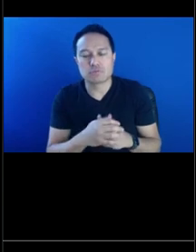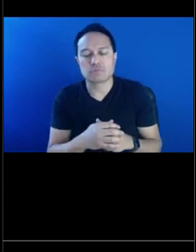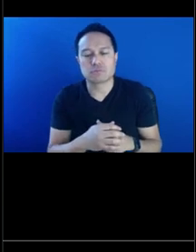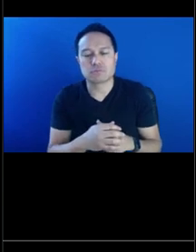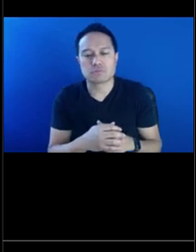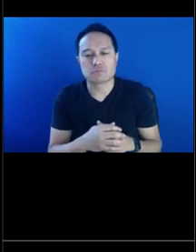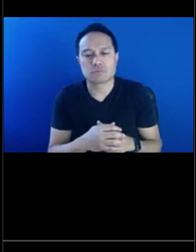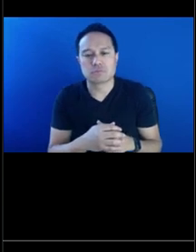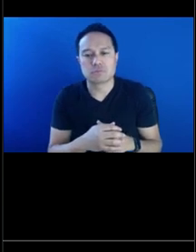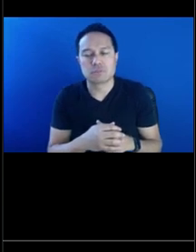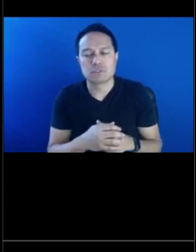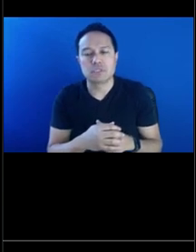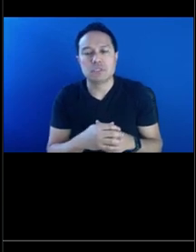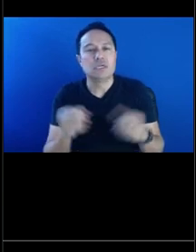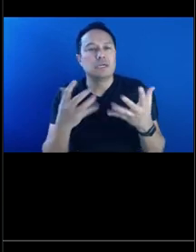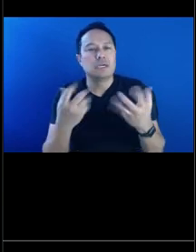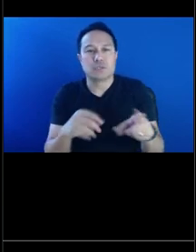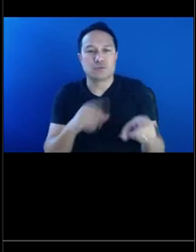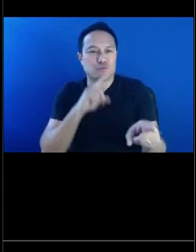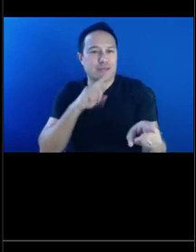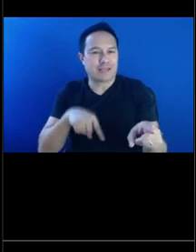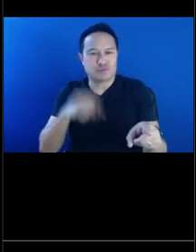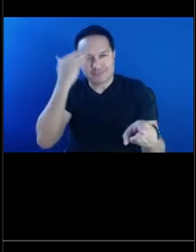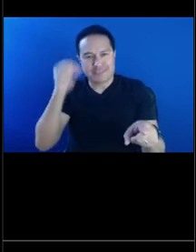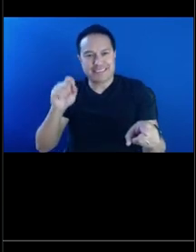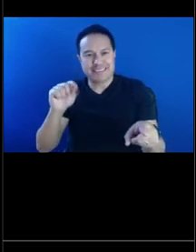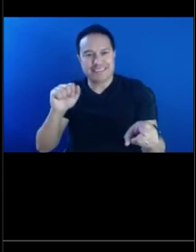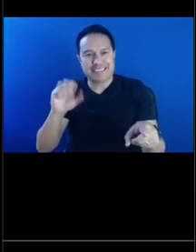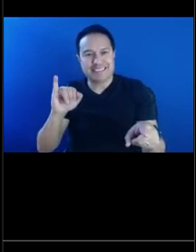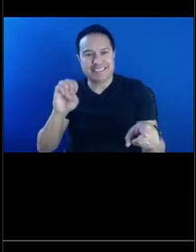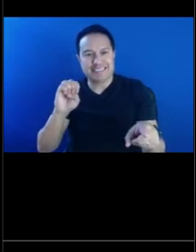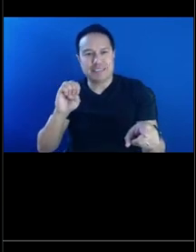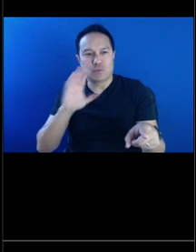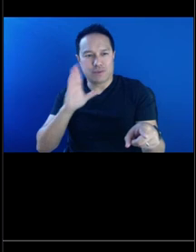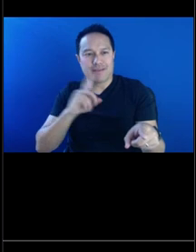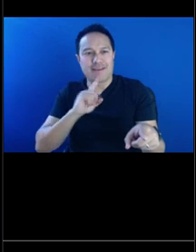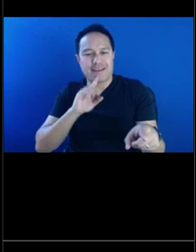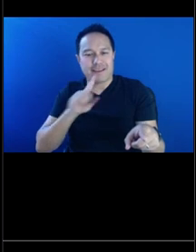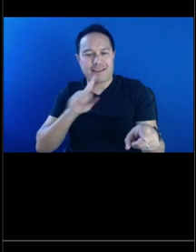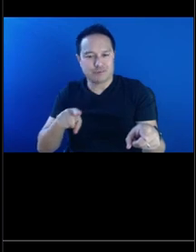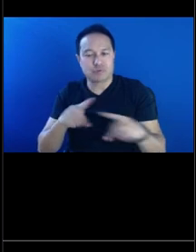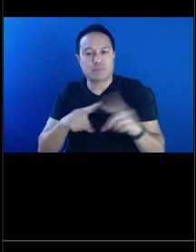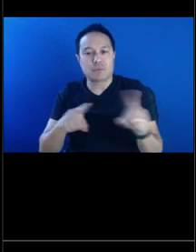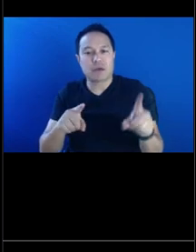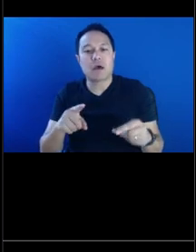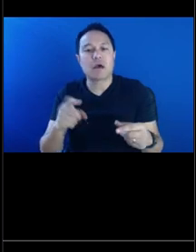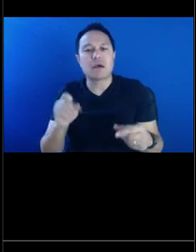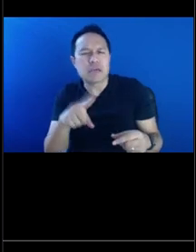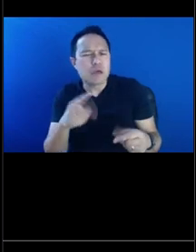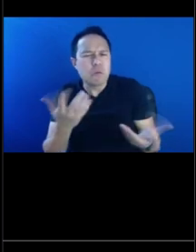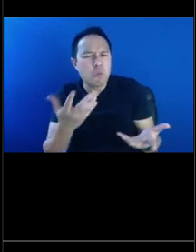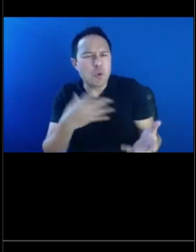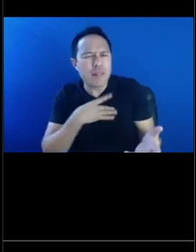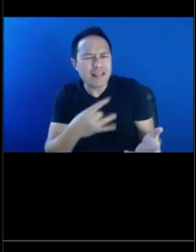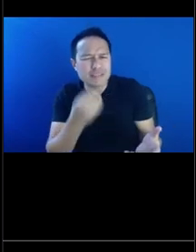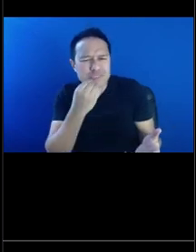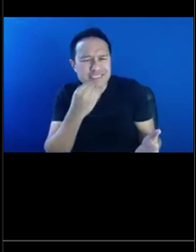Stacy is going to get to this and I don't want to give it away. So all of you that are asking what they like to eat, like Natalie and